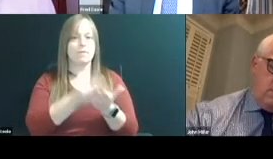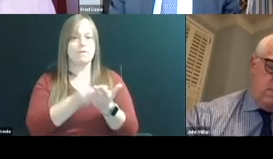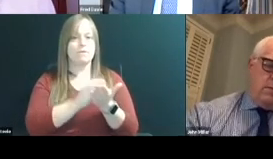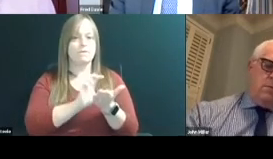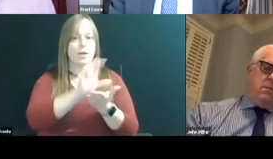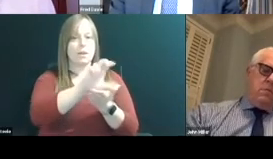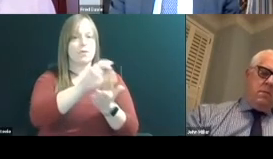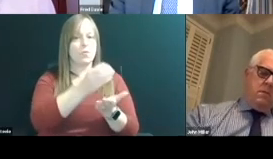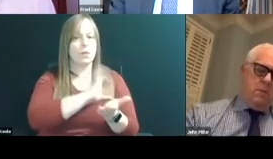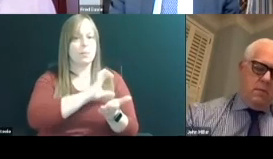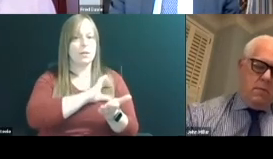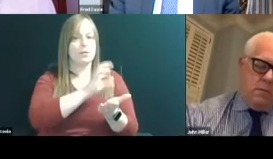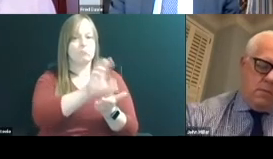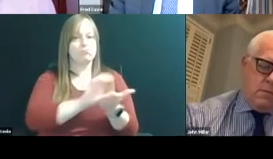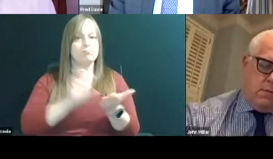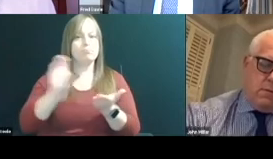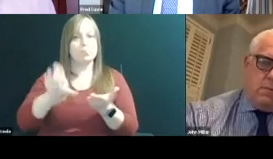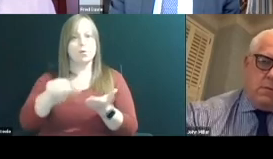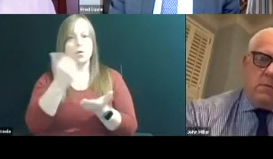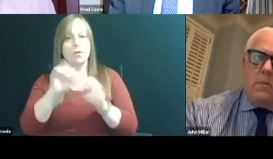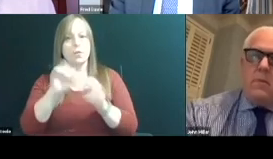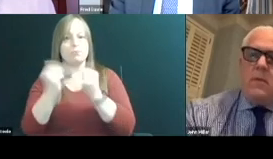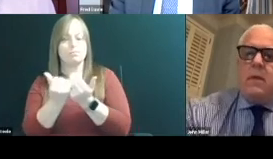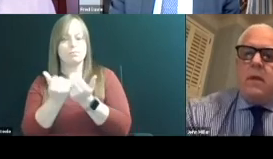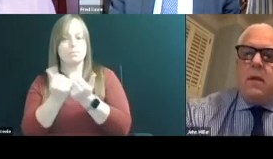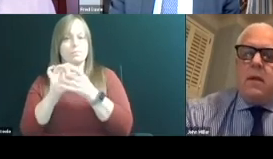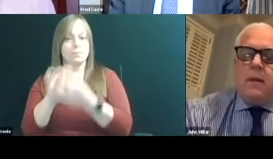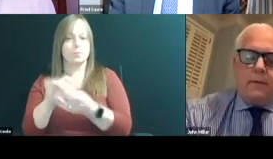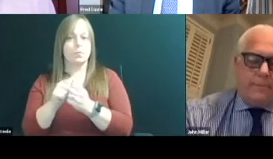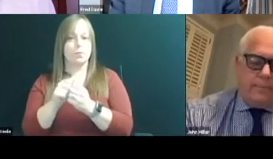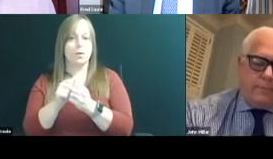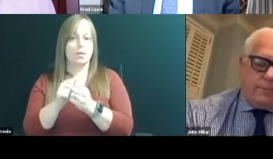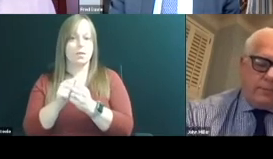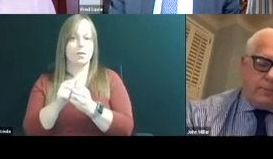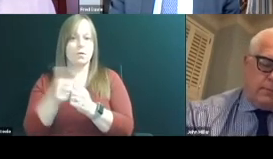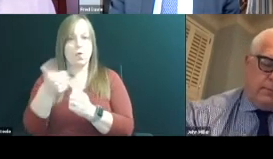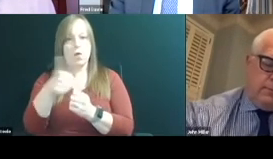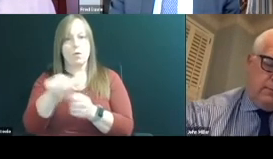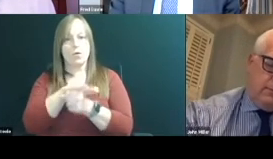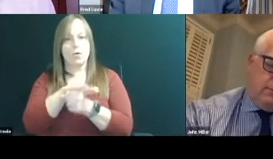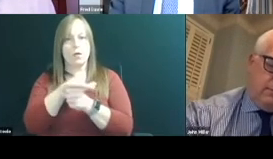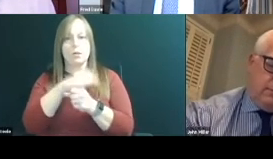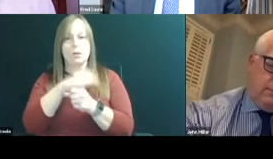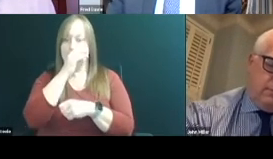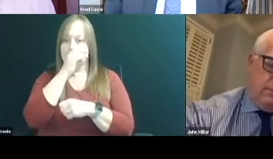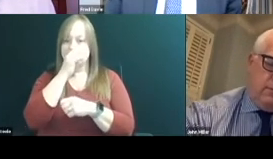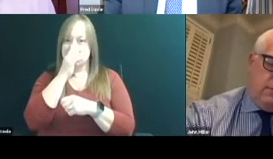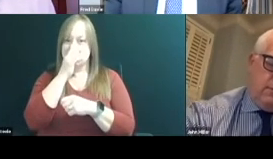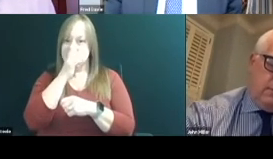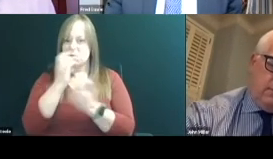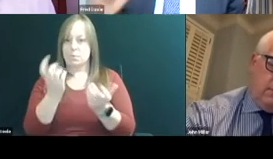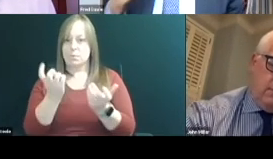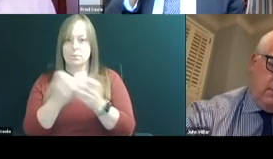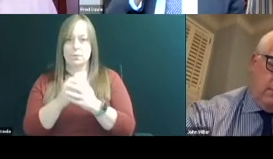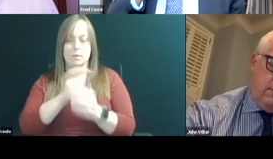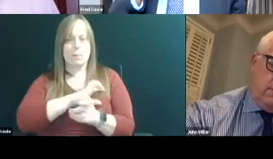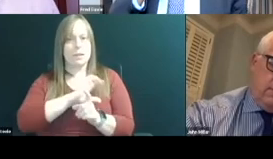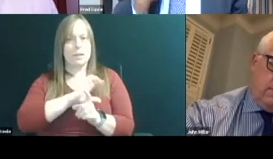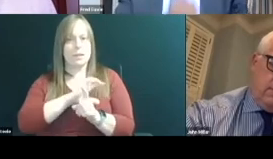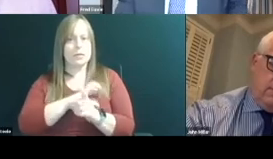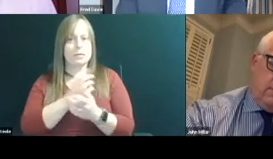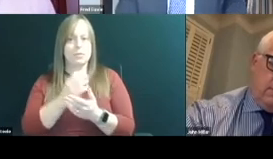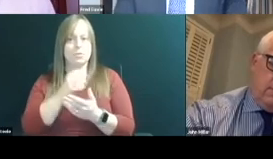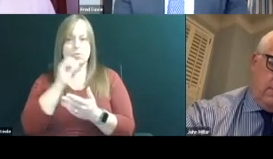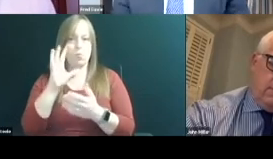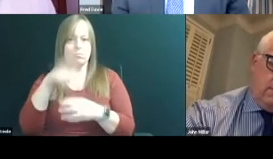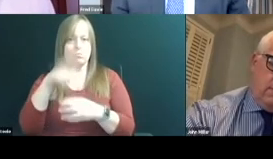the police department needs to be reallocated, quite frankly, as a lot do, and put into other areas that police, quite frankly, don't